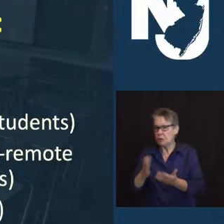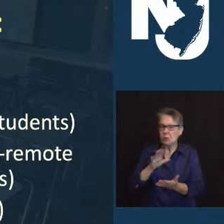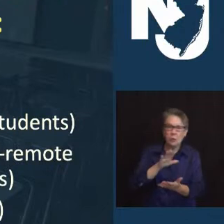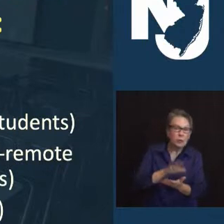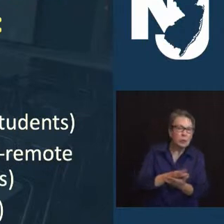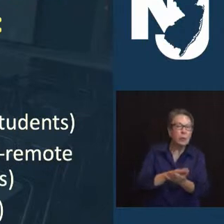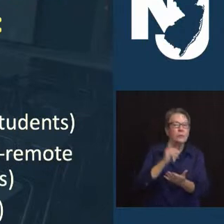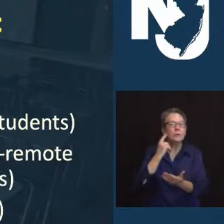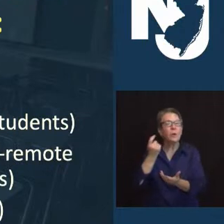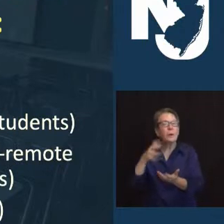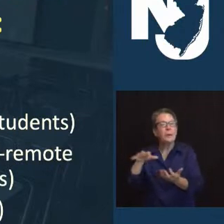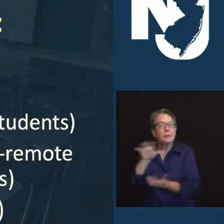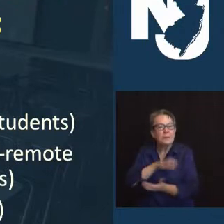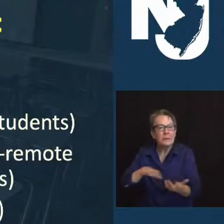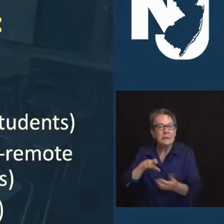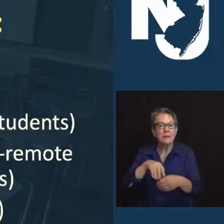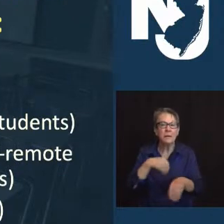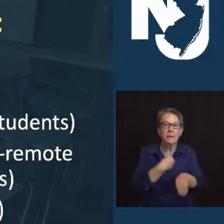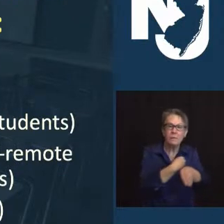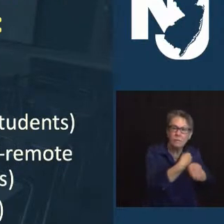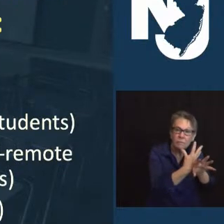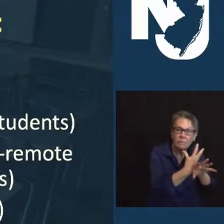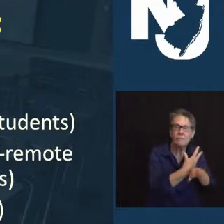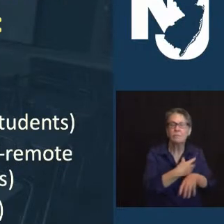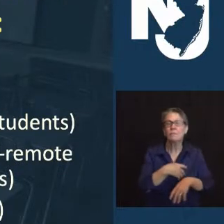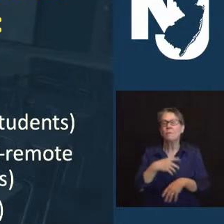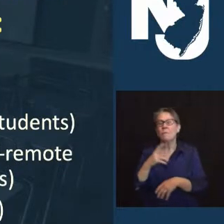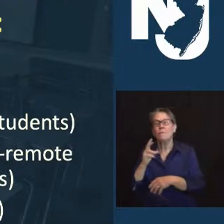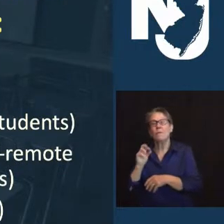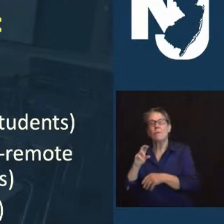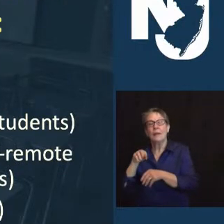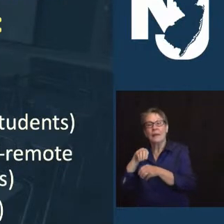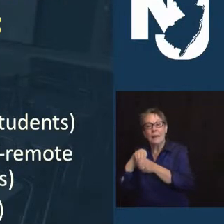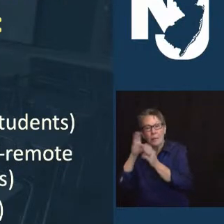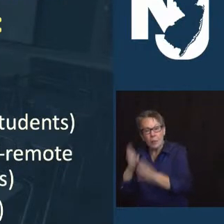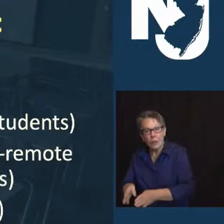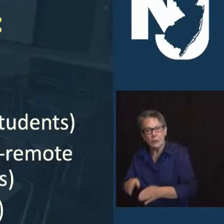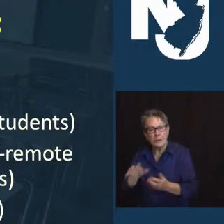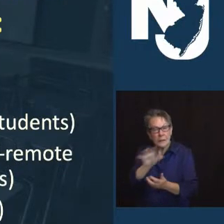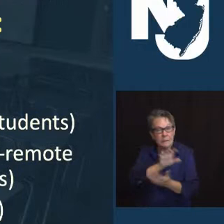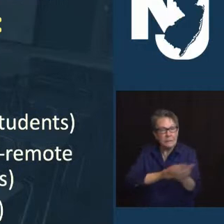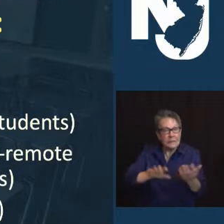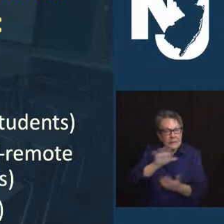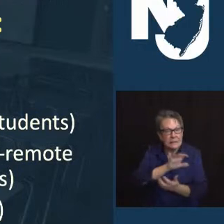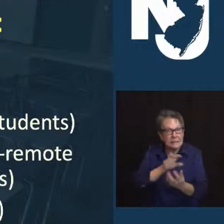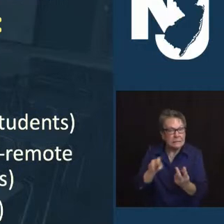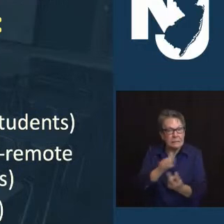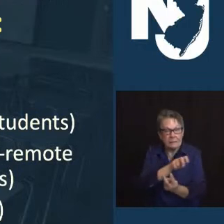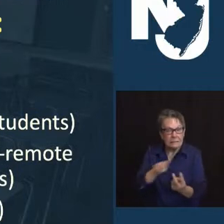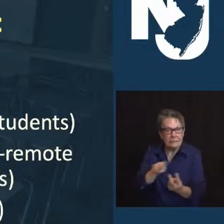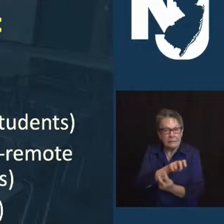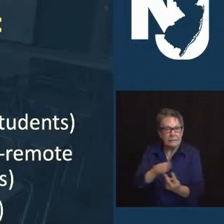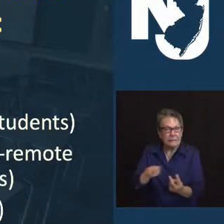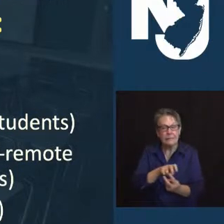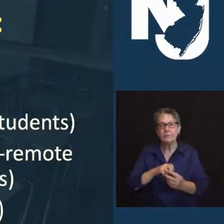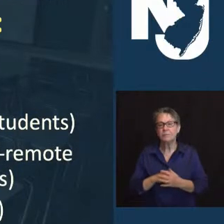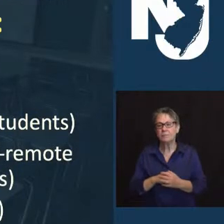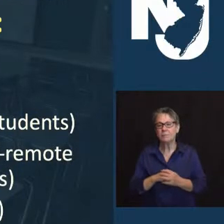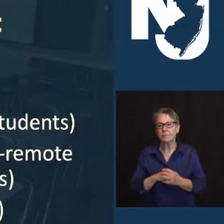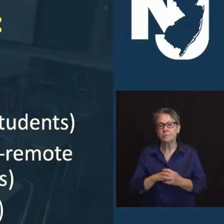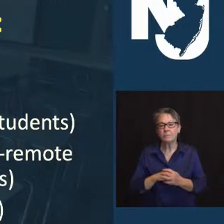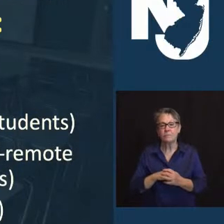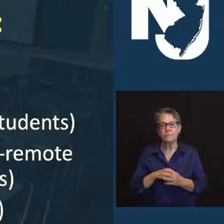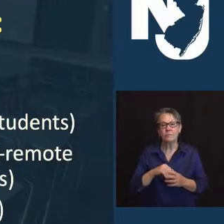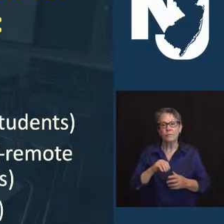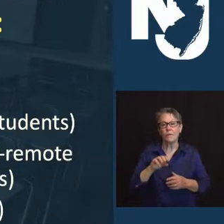schedule that has students and educators in their classrooms at least 1 day a week. 42 districts remain in a combination